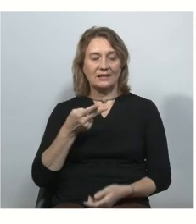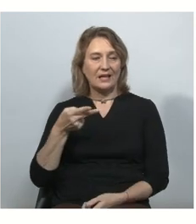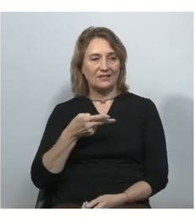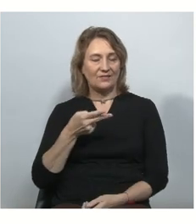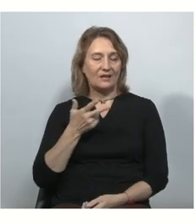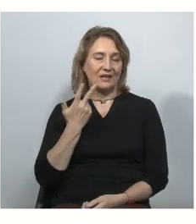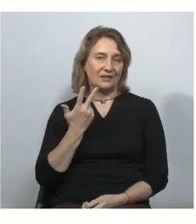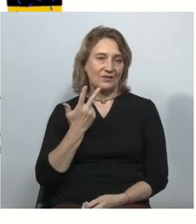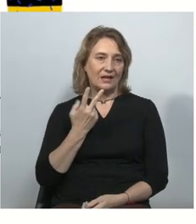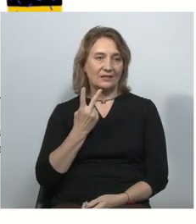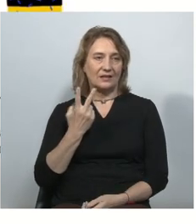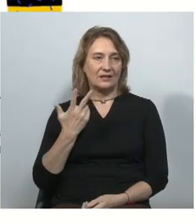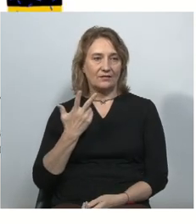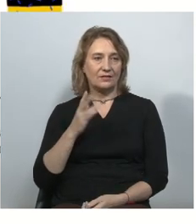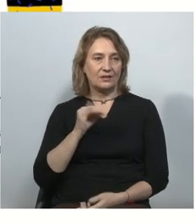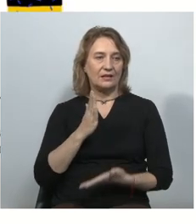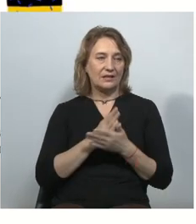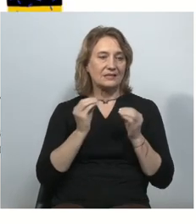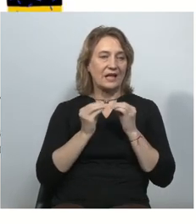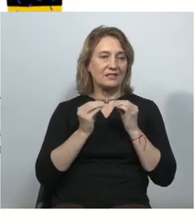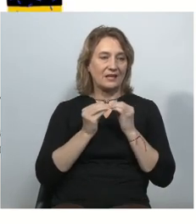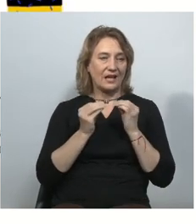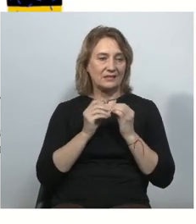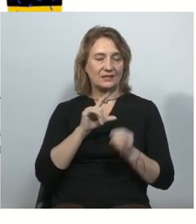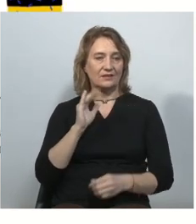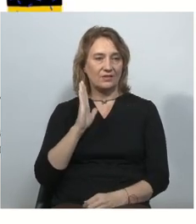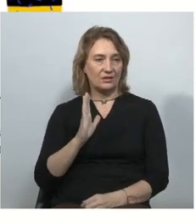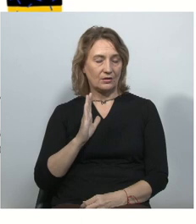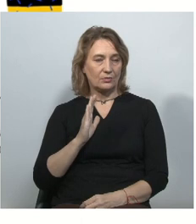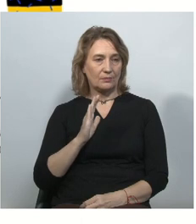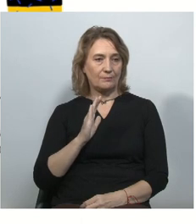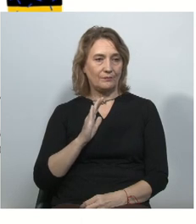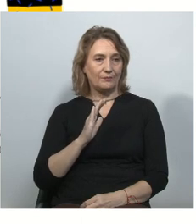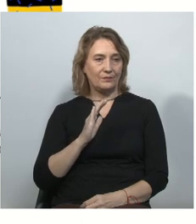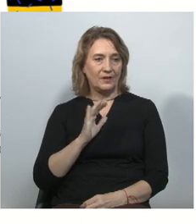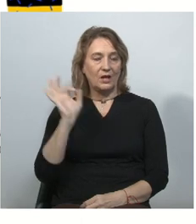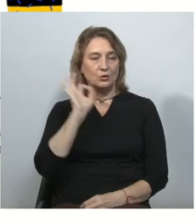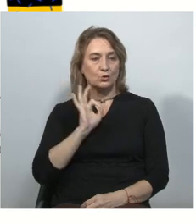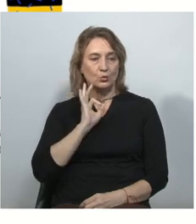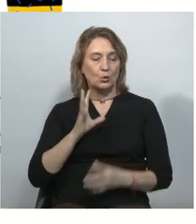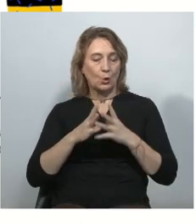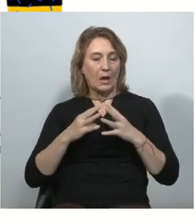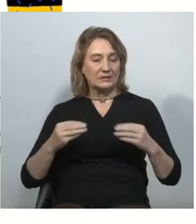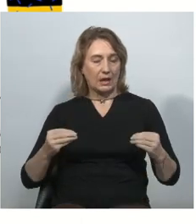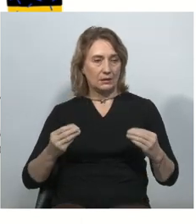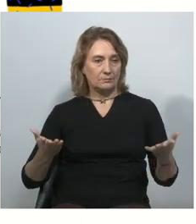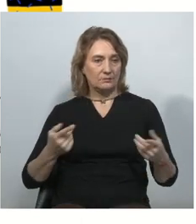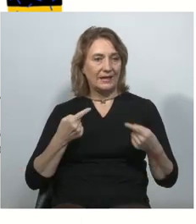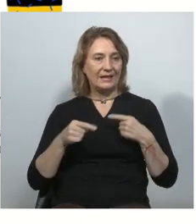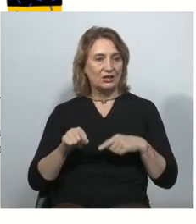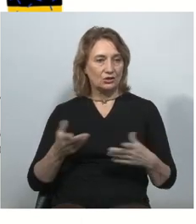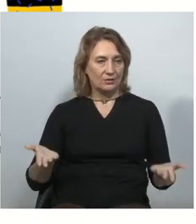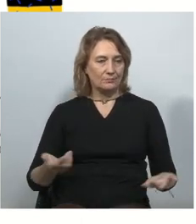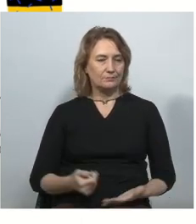you can choose your cup of coffee. For example, an espresso is an article which can be read by in